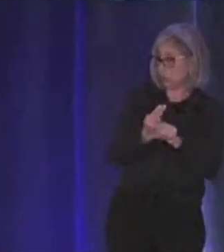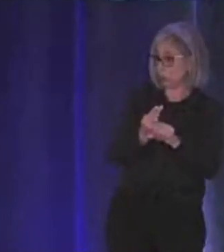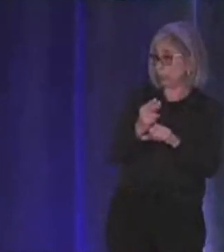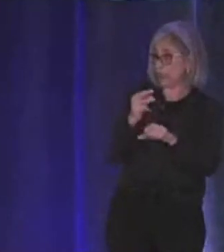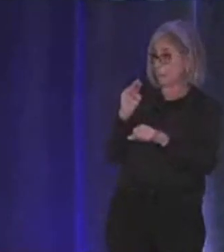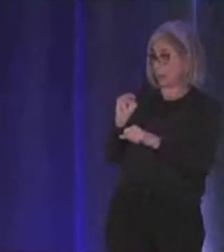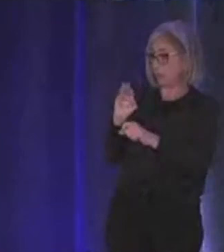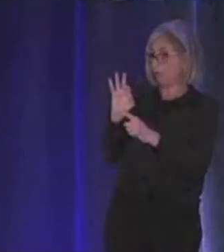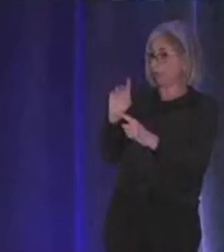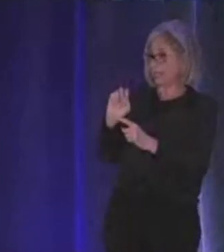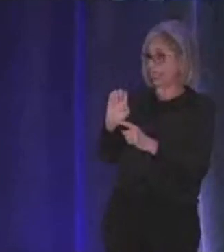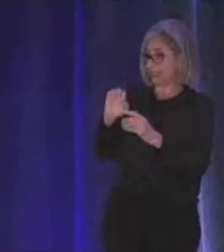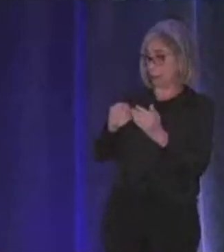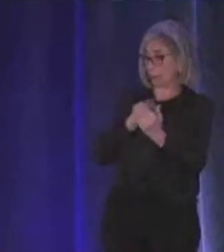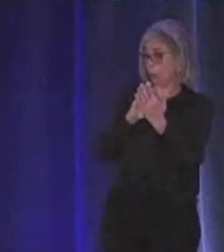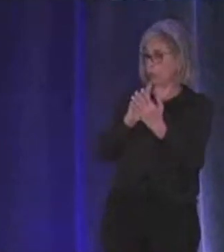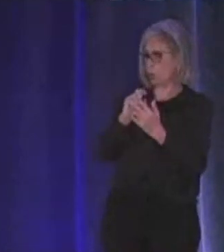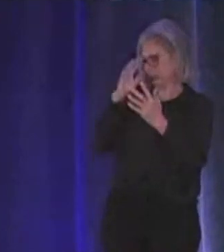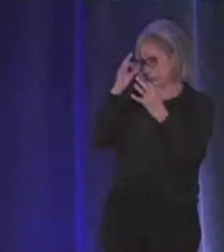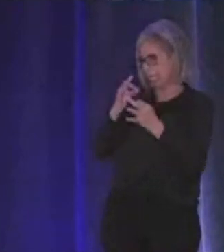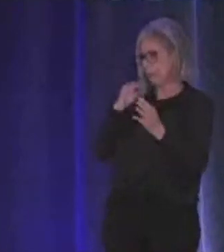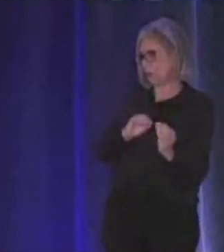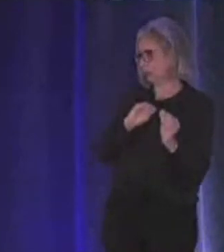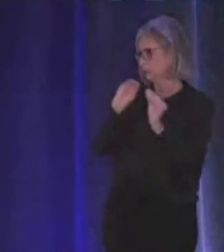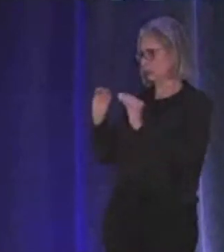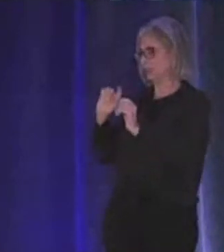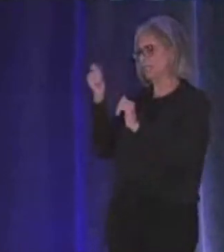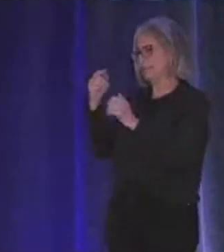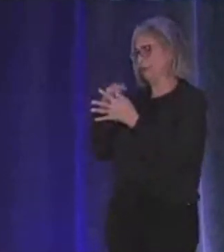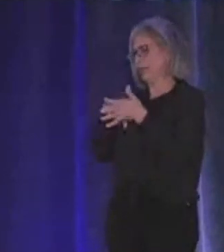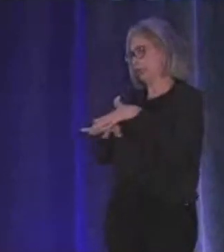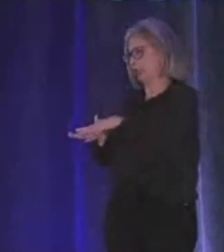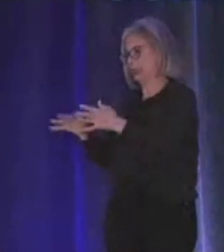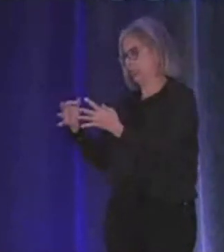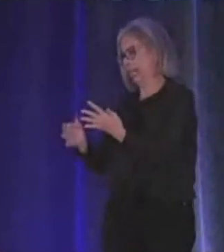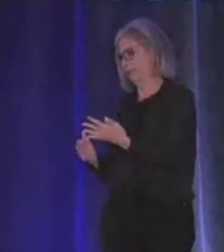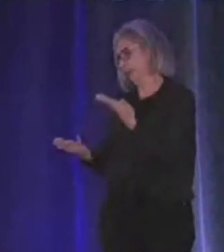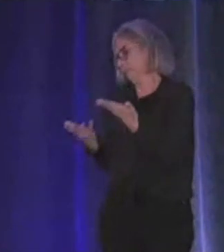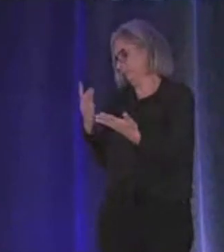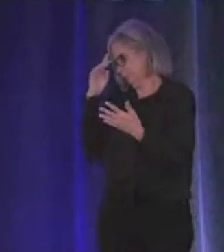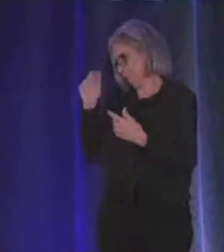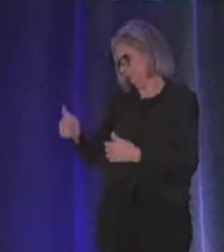the micro front end approach, and then decide if you want to move to another integration option.